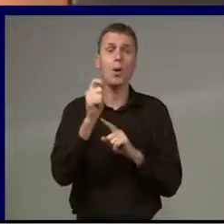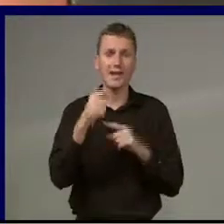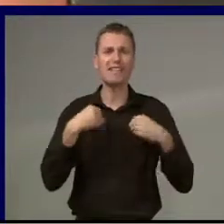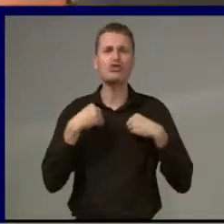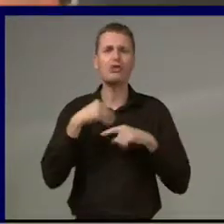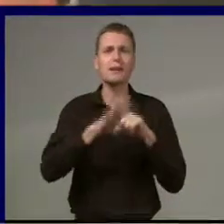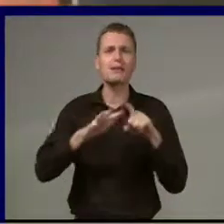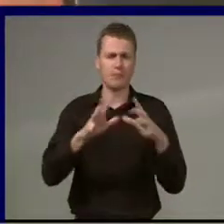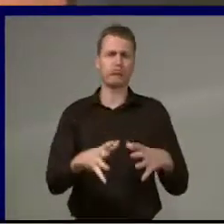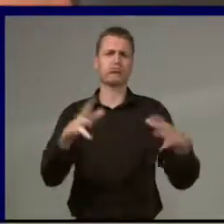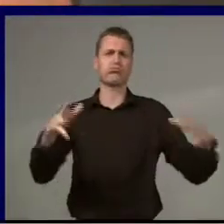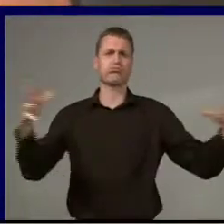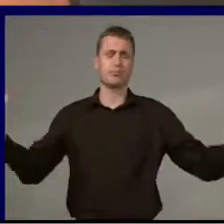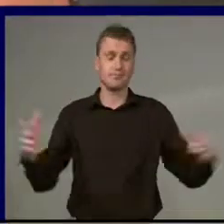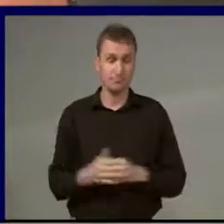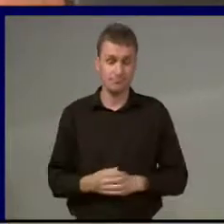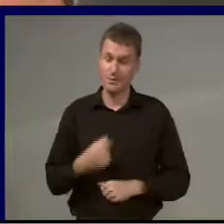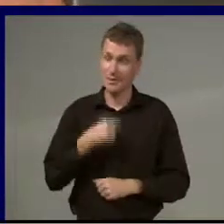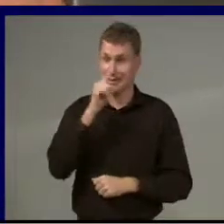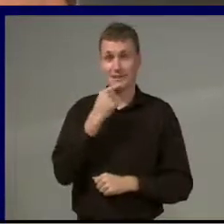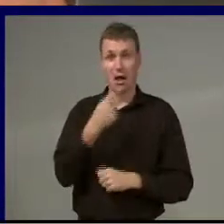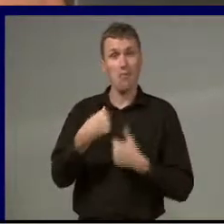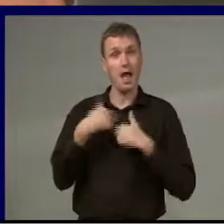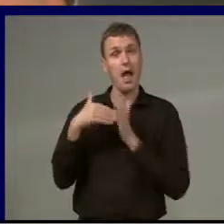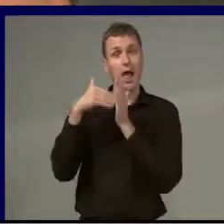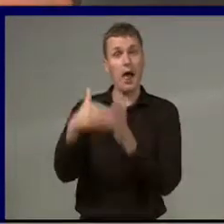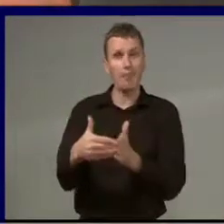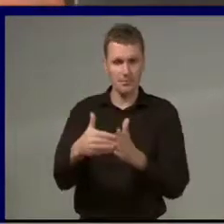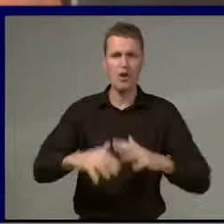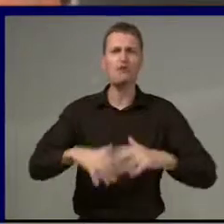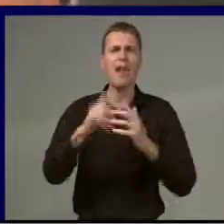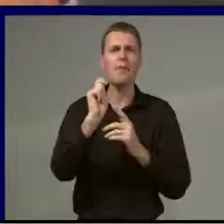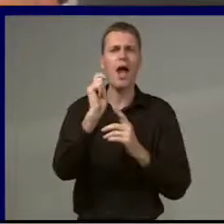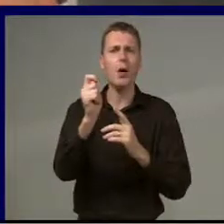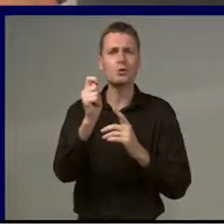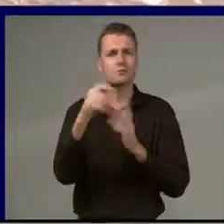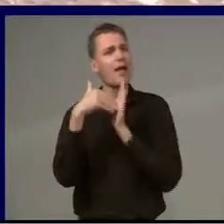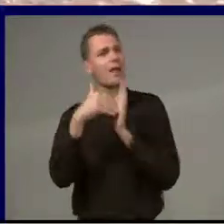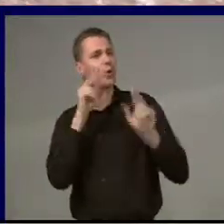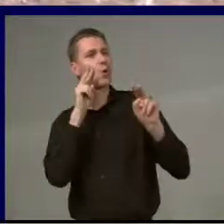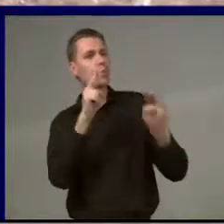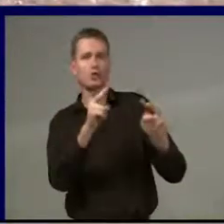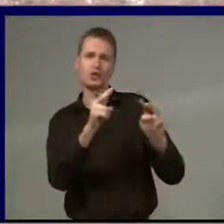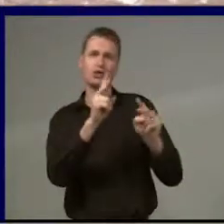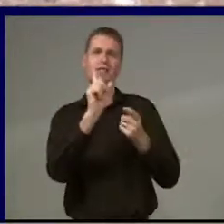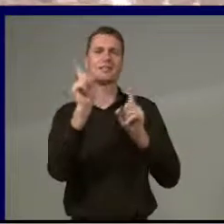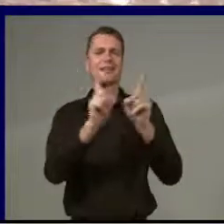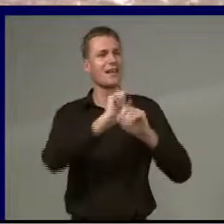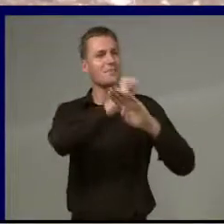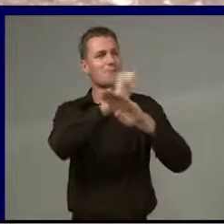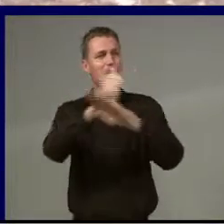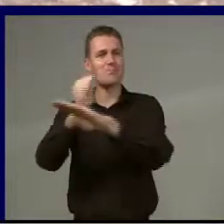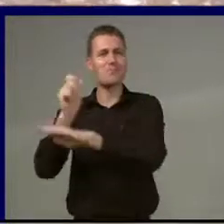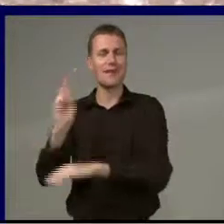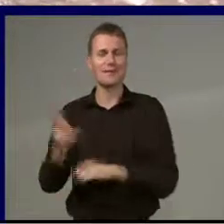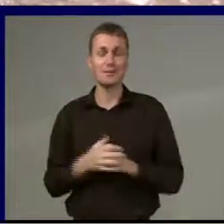be a part of it and say that, you know, you helped along and watch everything progress, watch the city come back together, yeah, it's good. A trades apprenticeship takes 3 to